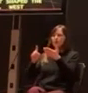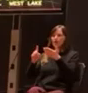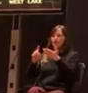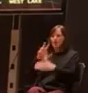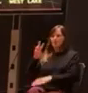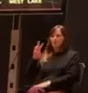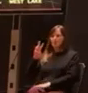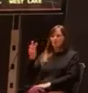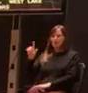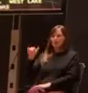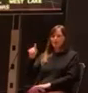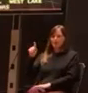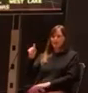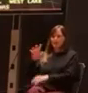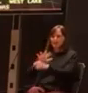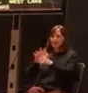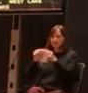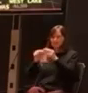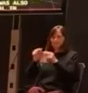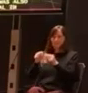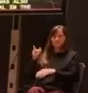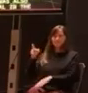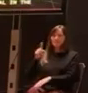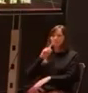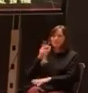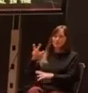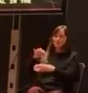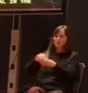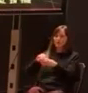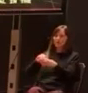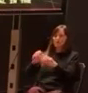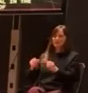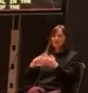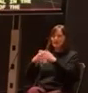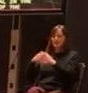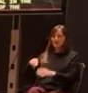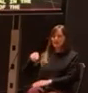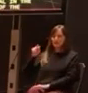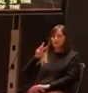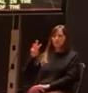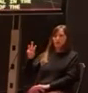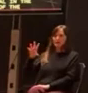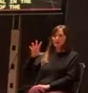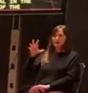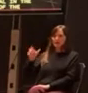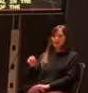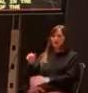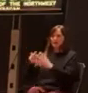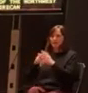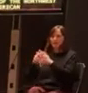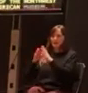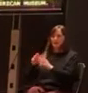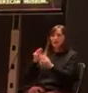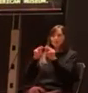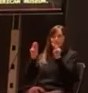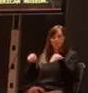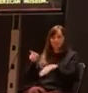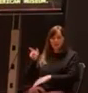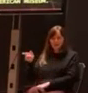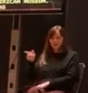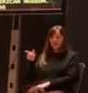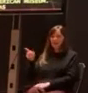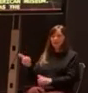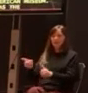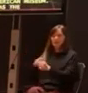instrumental in the formation of the Northwest African American Museum. She was the first